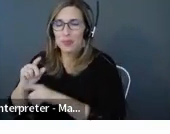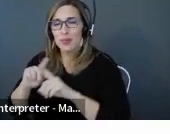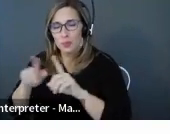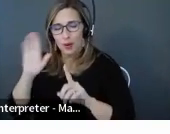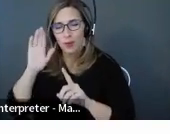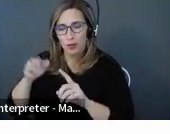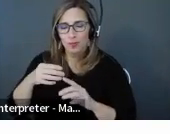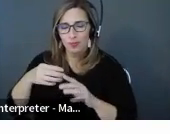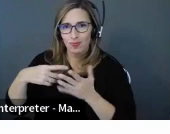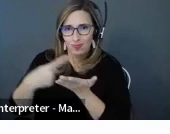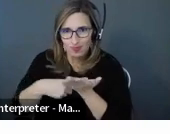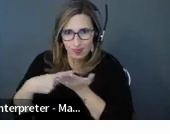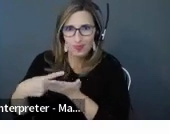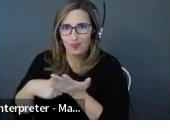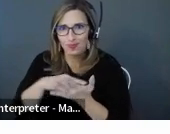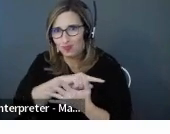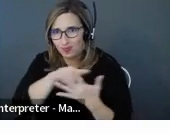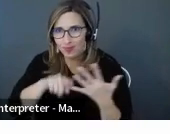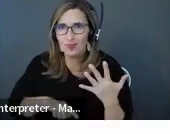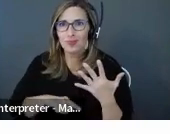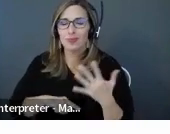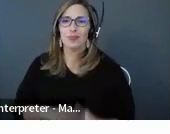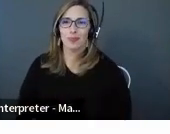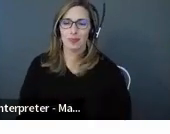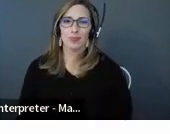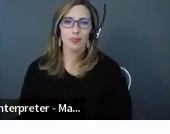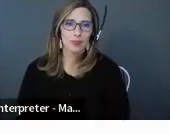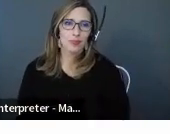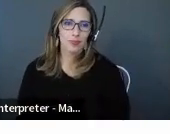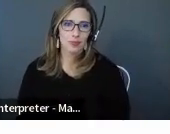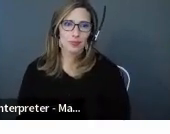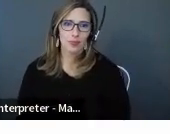about those in a little bit more detail.